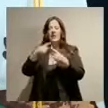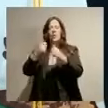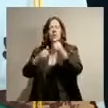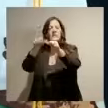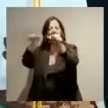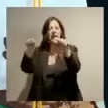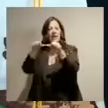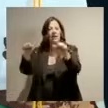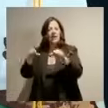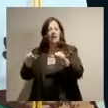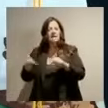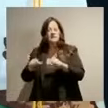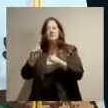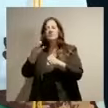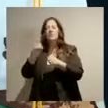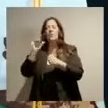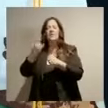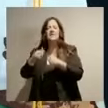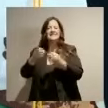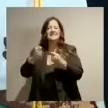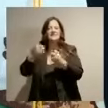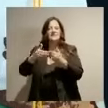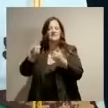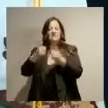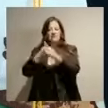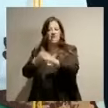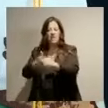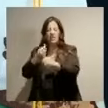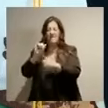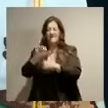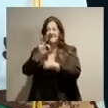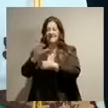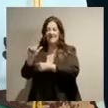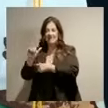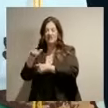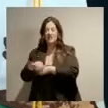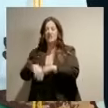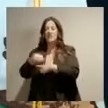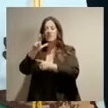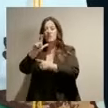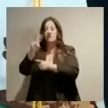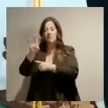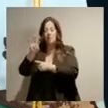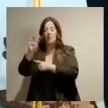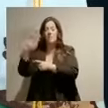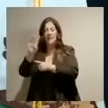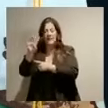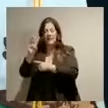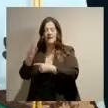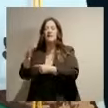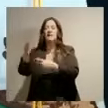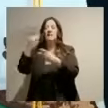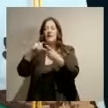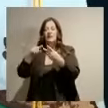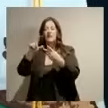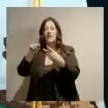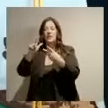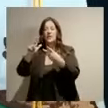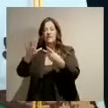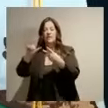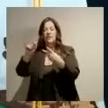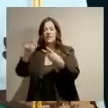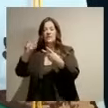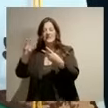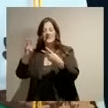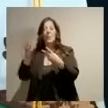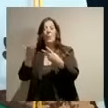following fiscal year. So it's a little bit easier following fiscal year. Yeah. There's $28.4 billion of solutions for 25-26. And I think